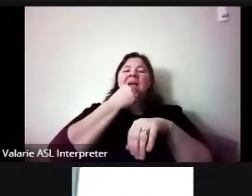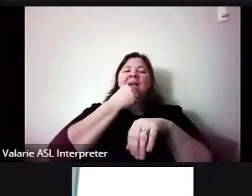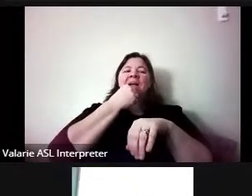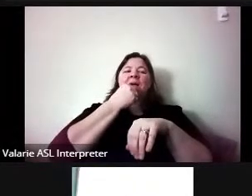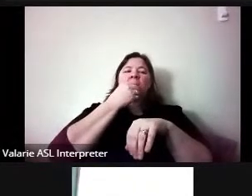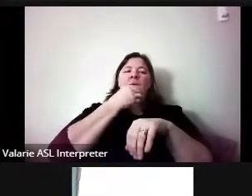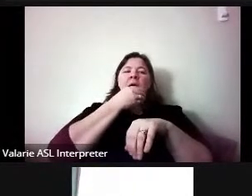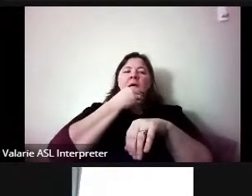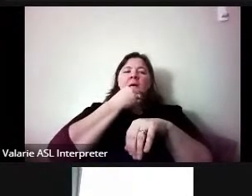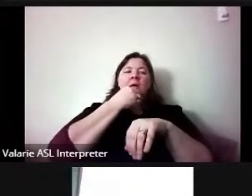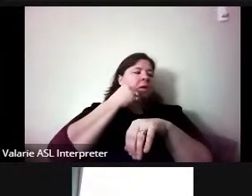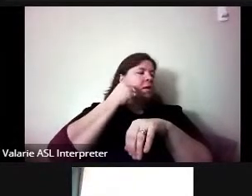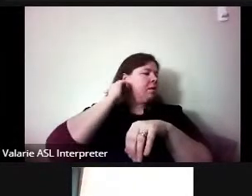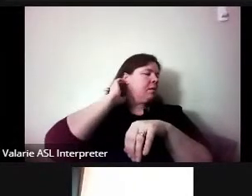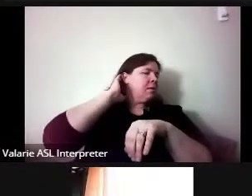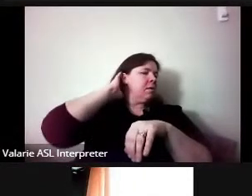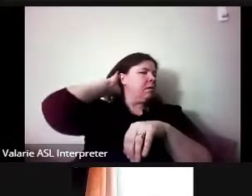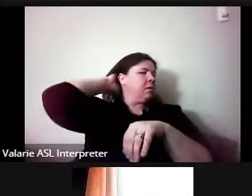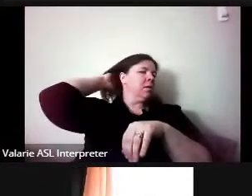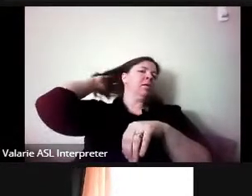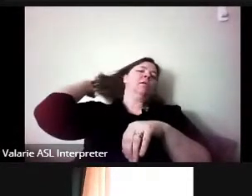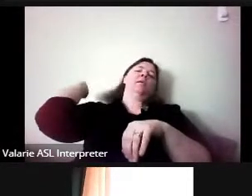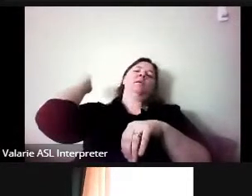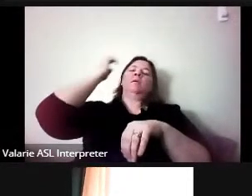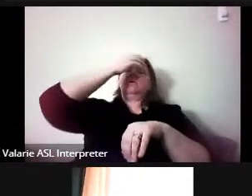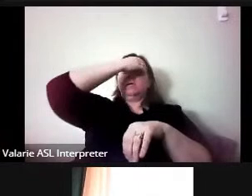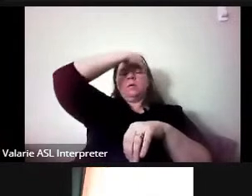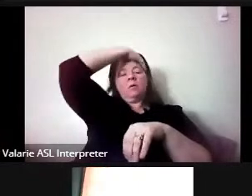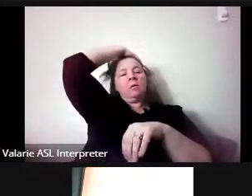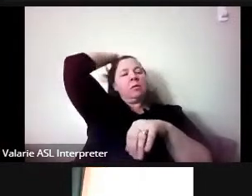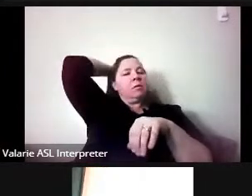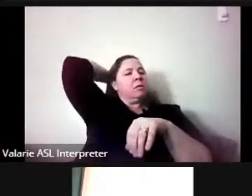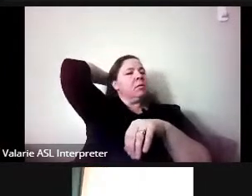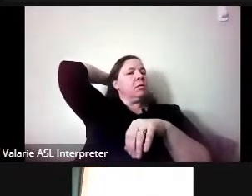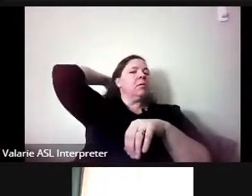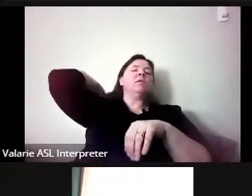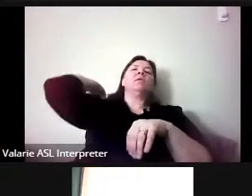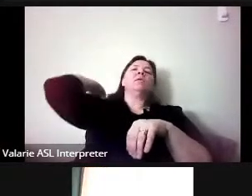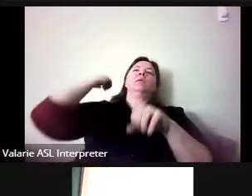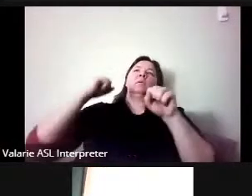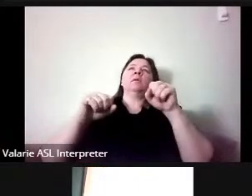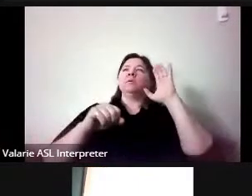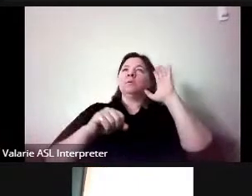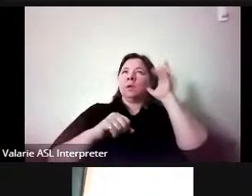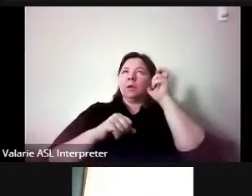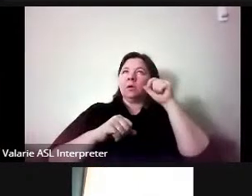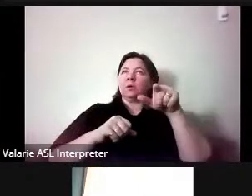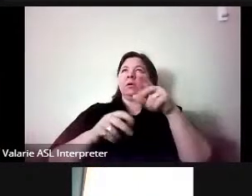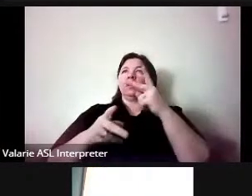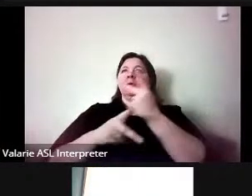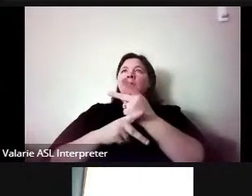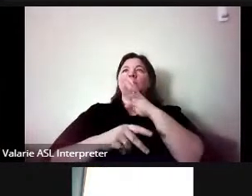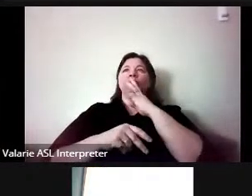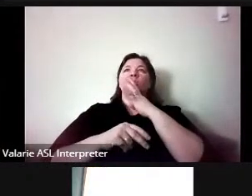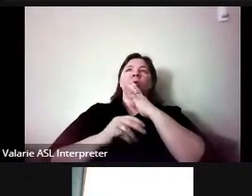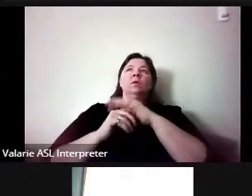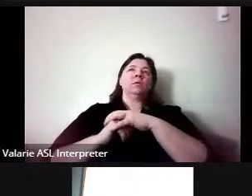unmute my video now? Are you hearing Just me now? push the vid. Yes, we can hear Good. you. carry on talking.